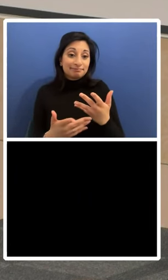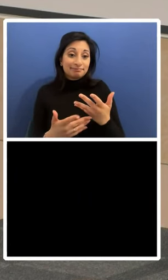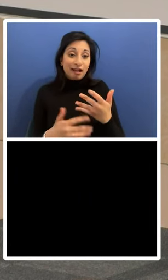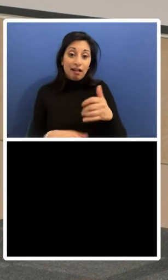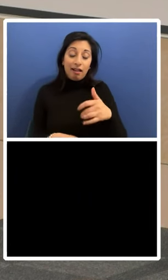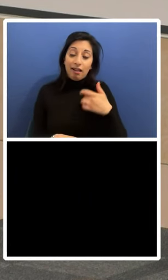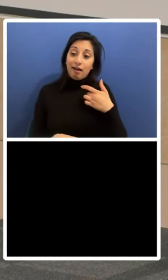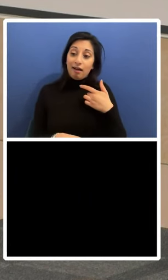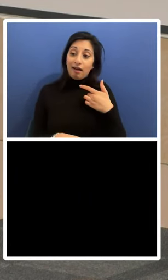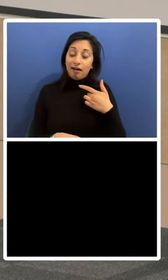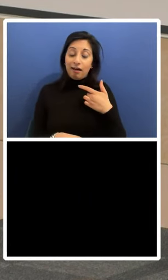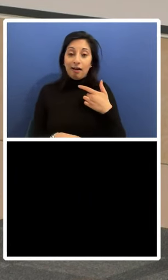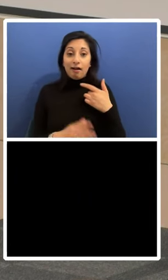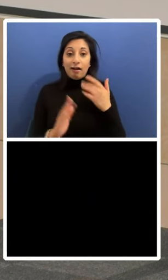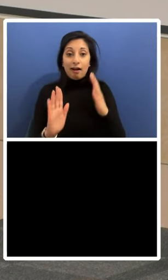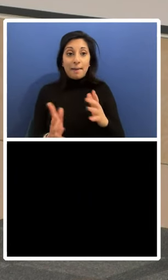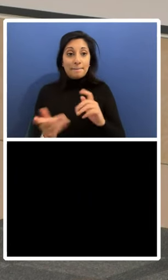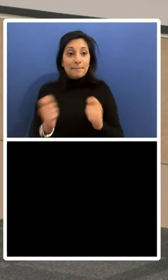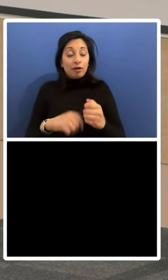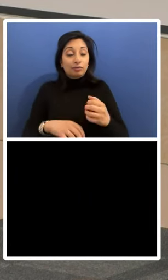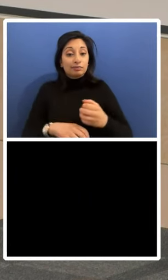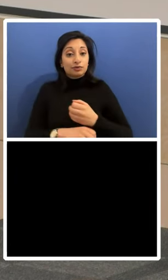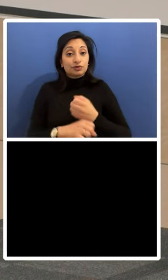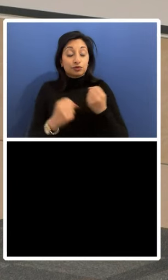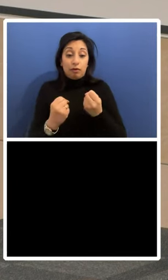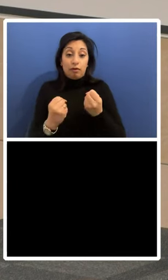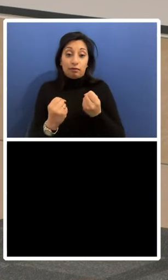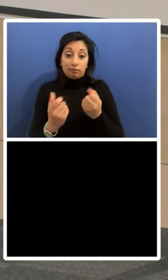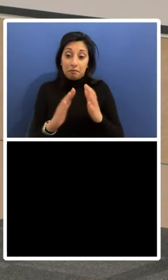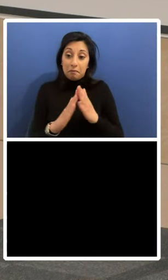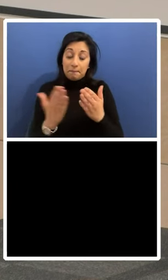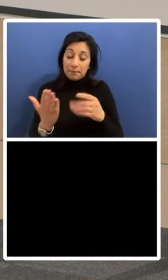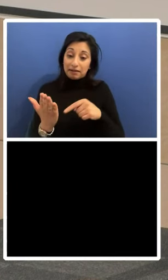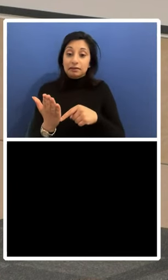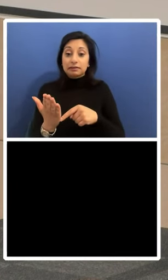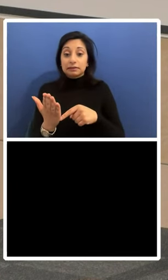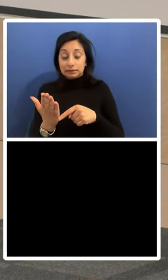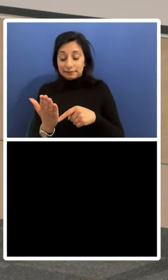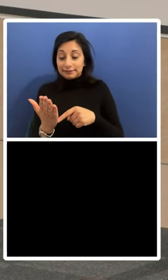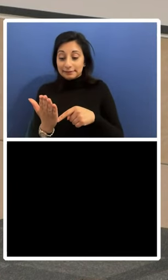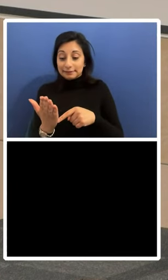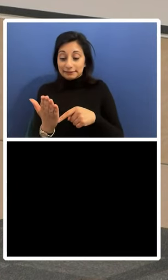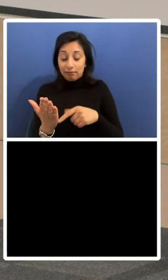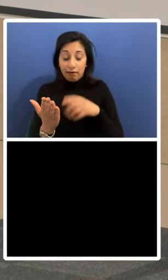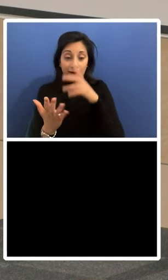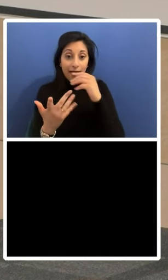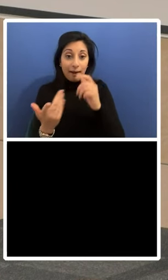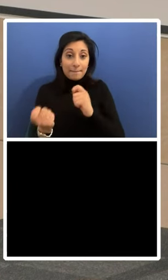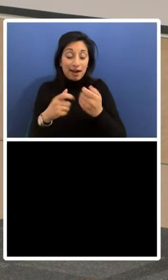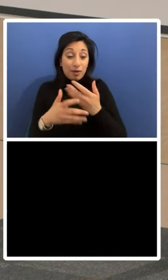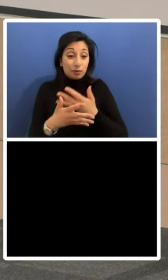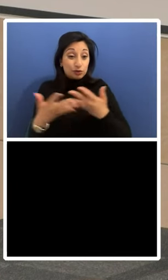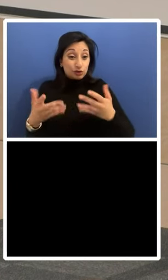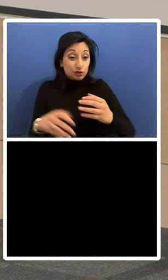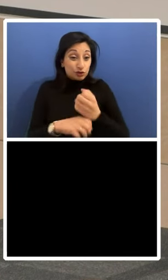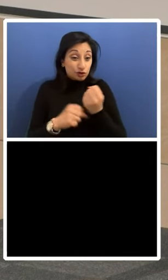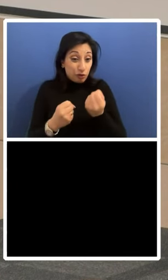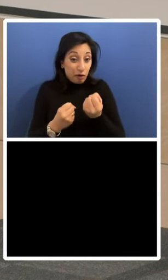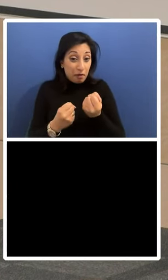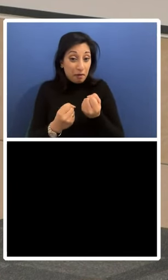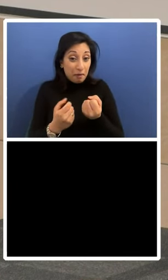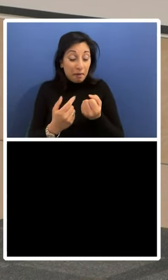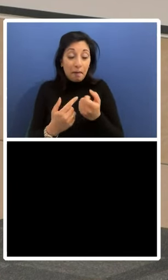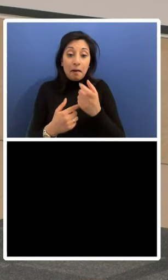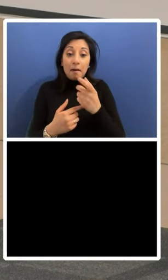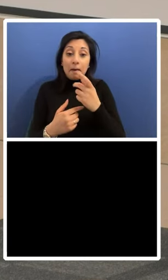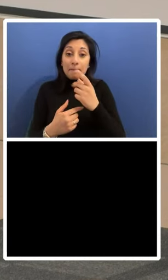book is in ways about how you can be too strong, and if you're too strong, it can cause problems for yourself and for others. But you know, I know life's hard when you're